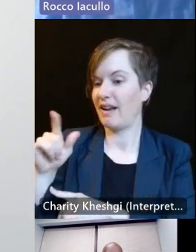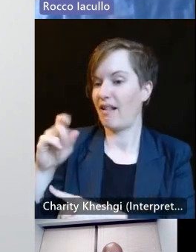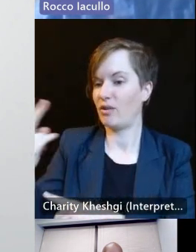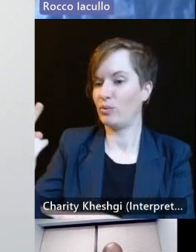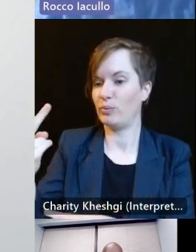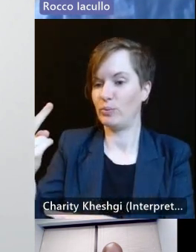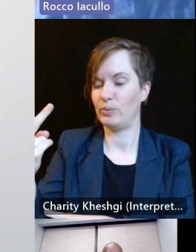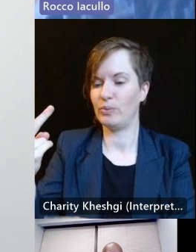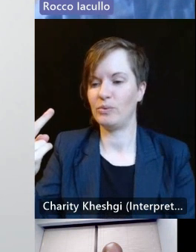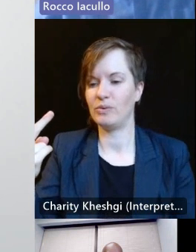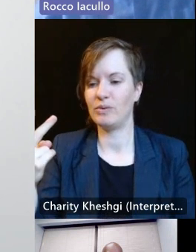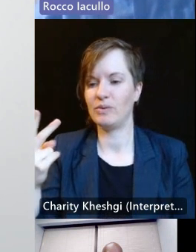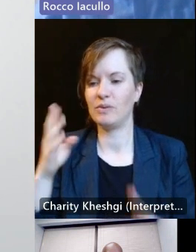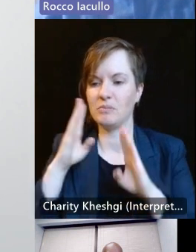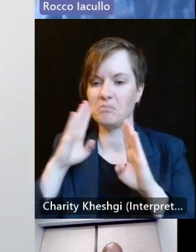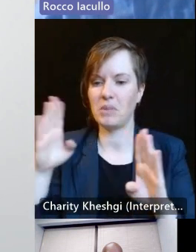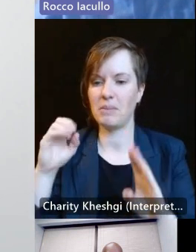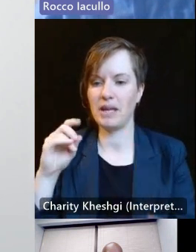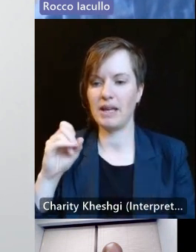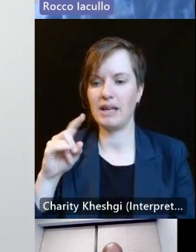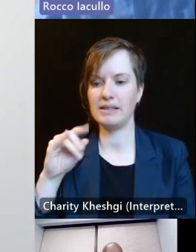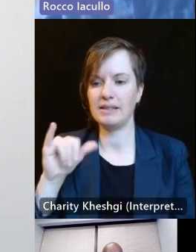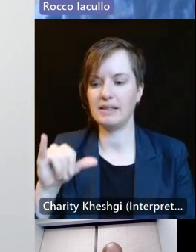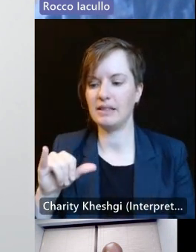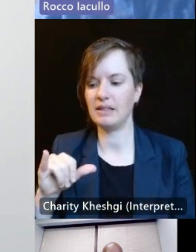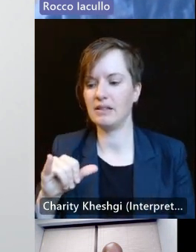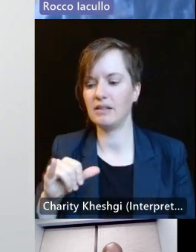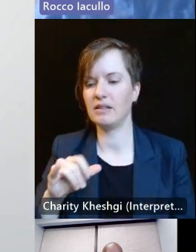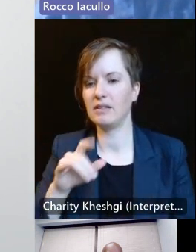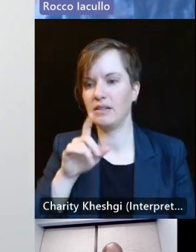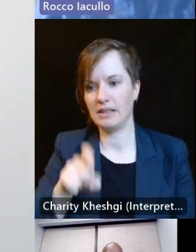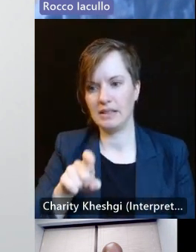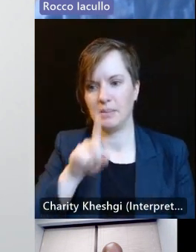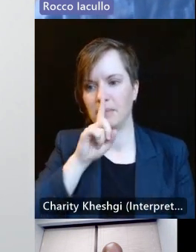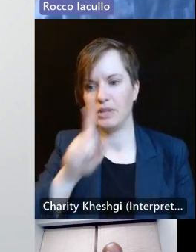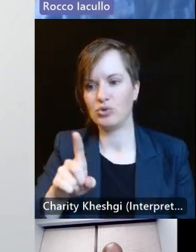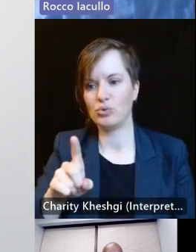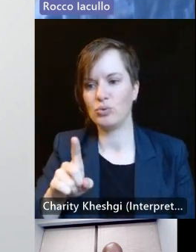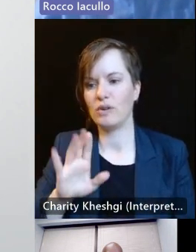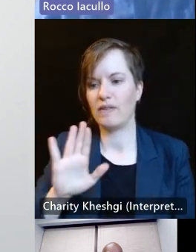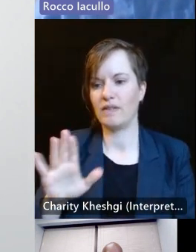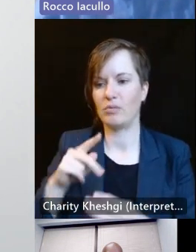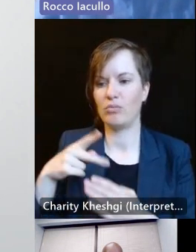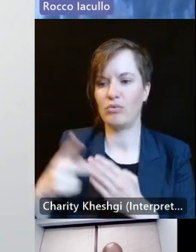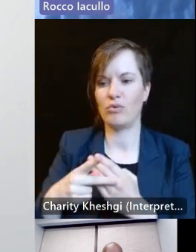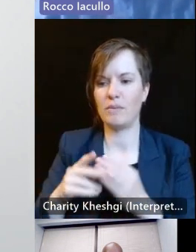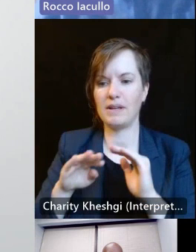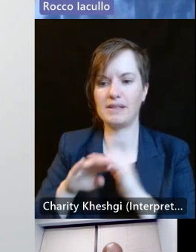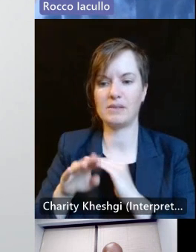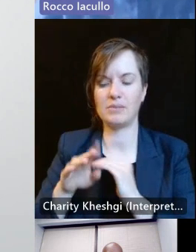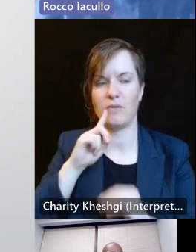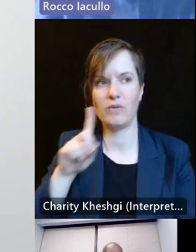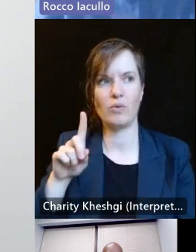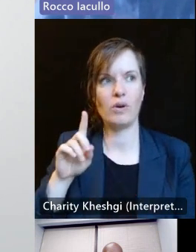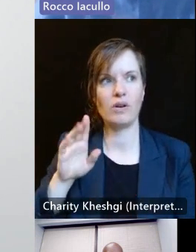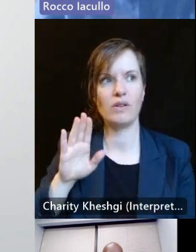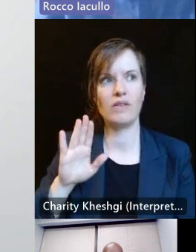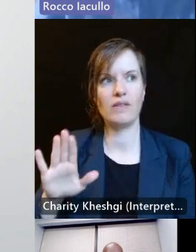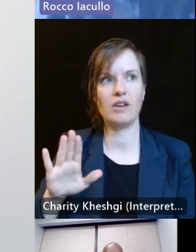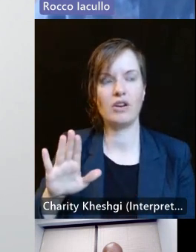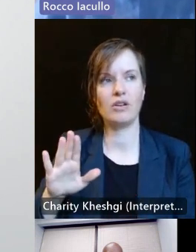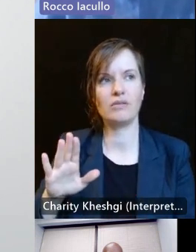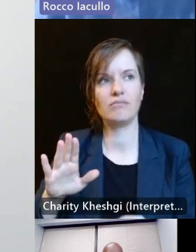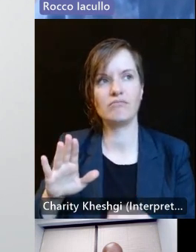their programs are accessible to people with disabilities and that people with disabilities are not